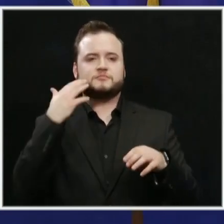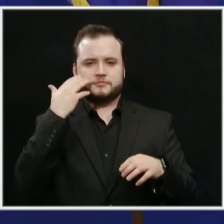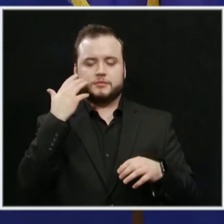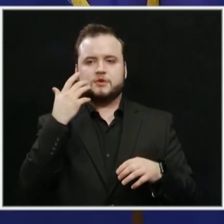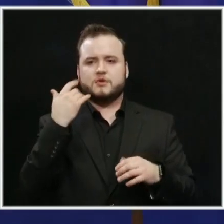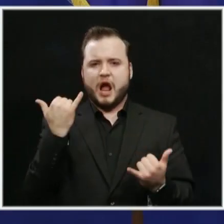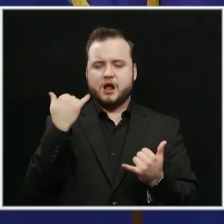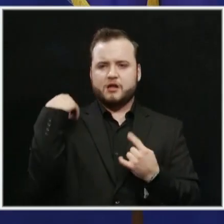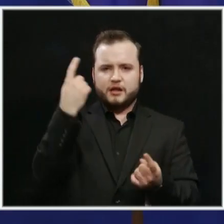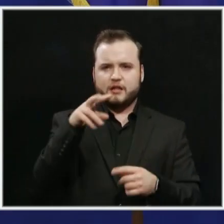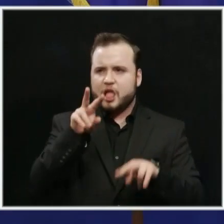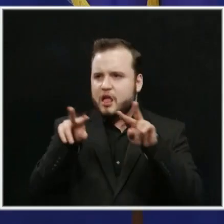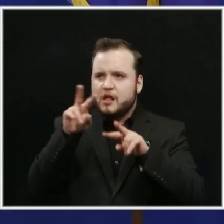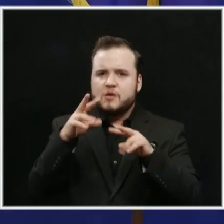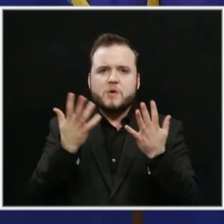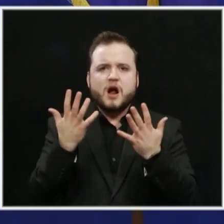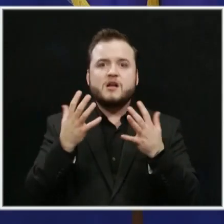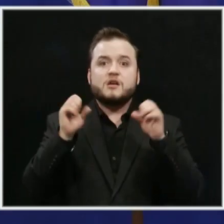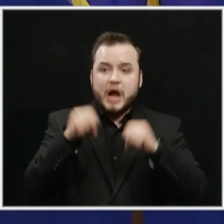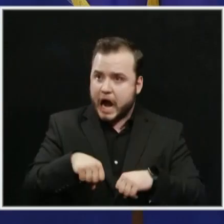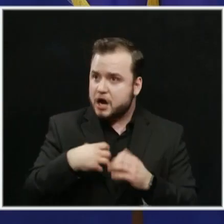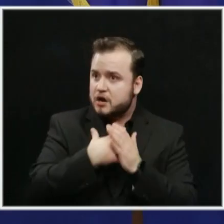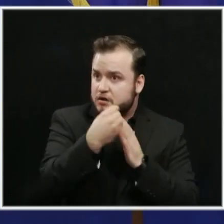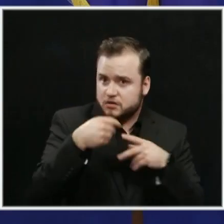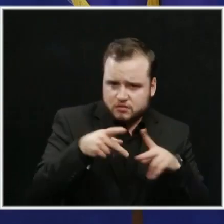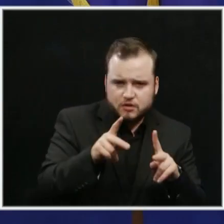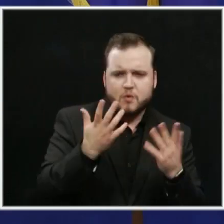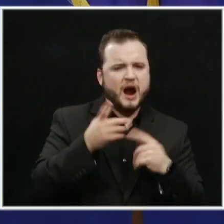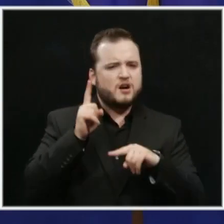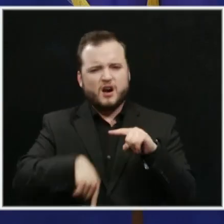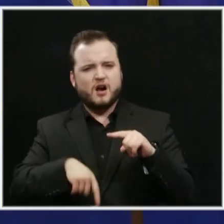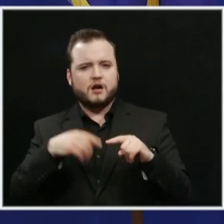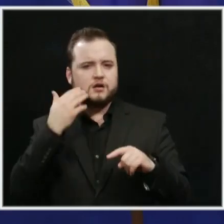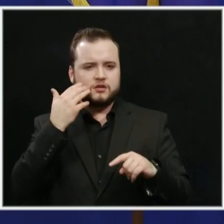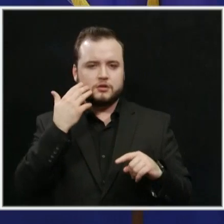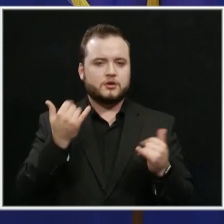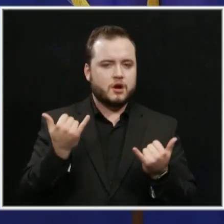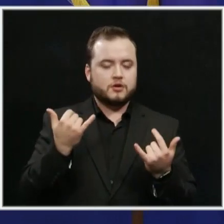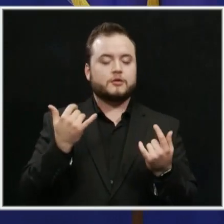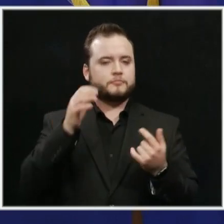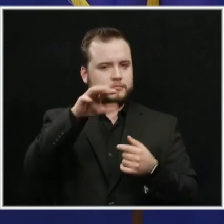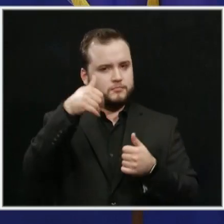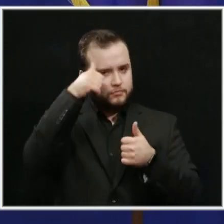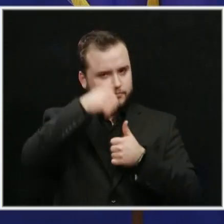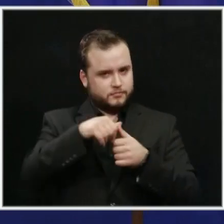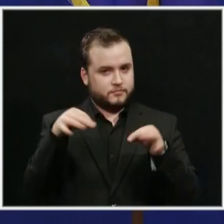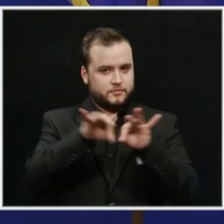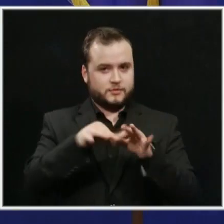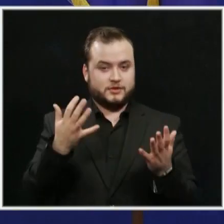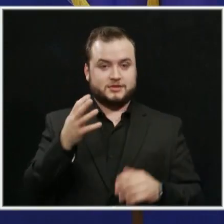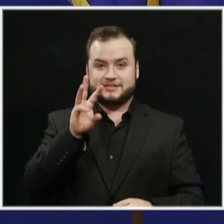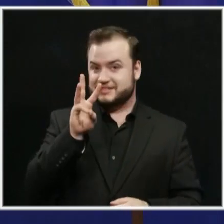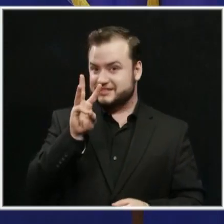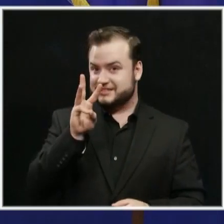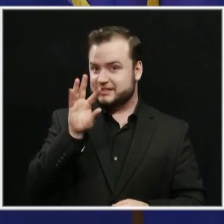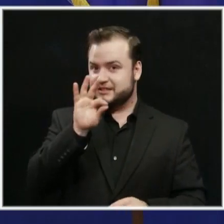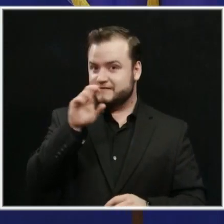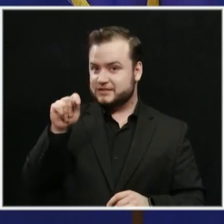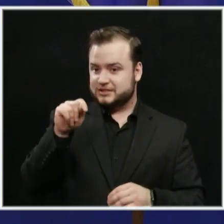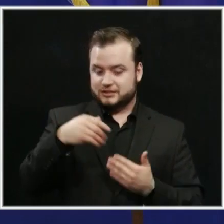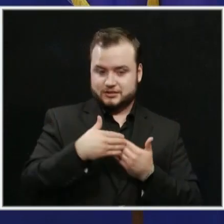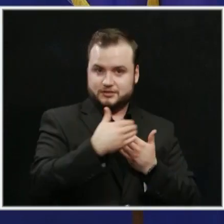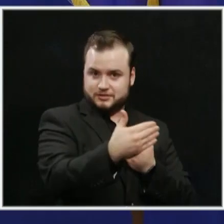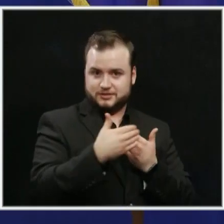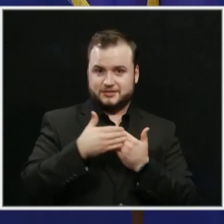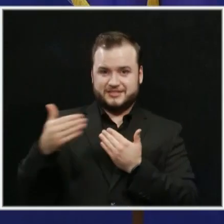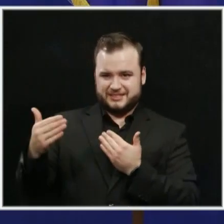It's asking you to do outdoor things, maintaining 6-foot social distances, avoiding crowded areas, staying close to home. The first paragraph of this, I want to